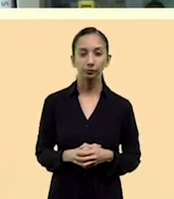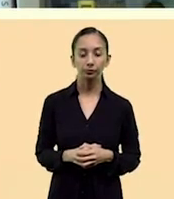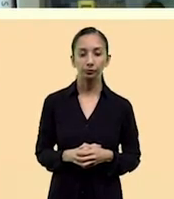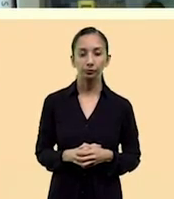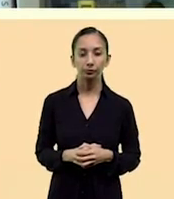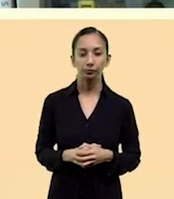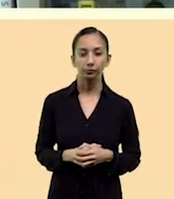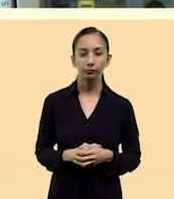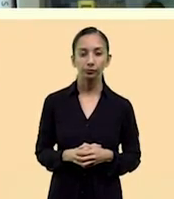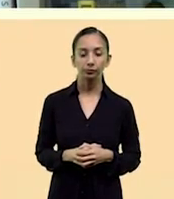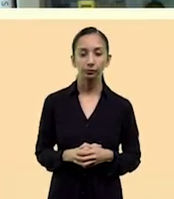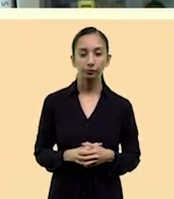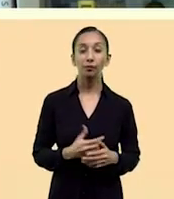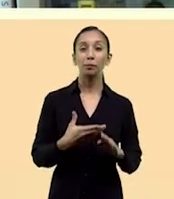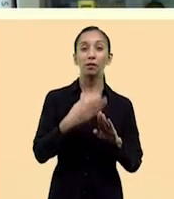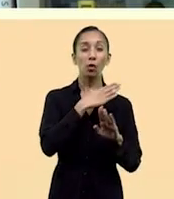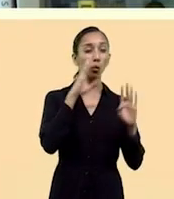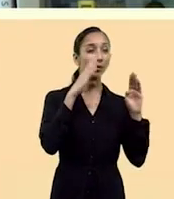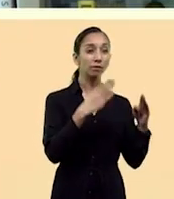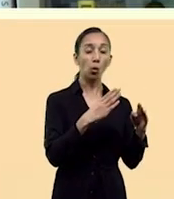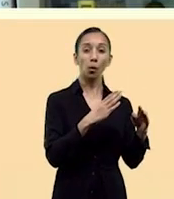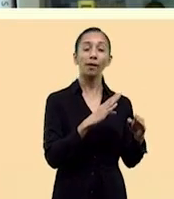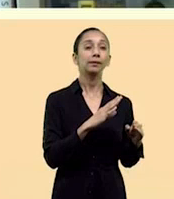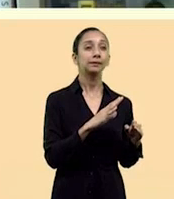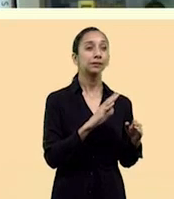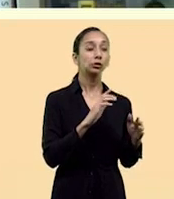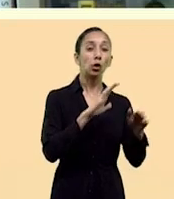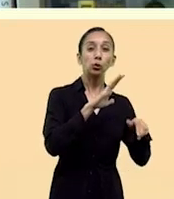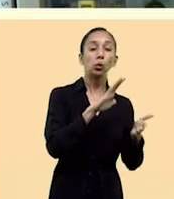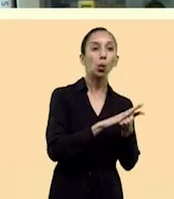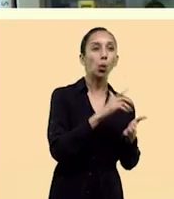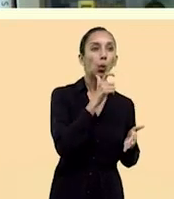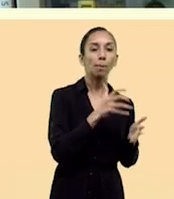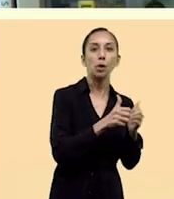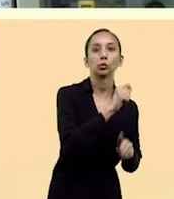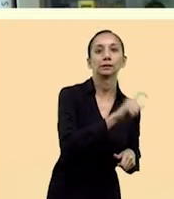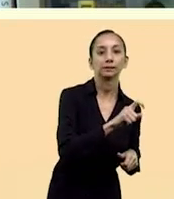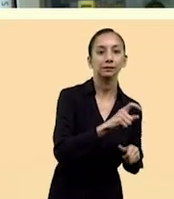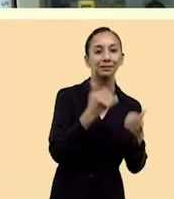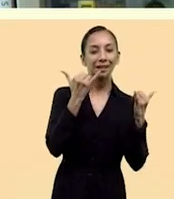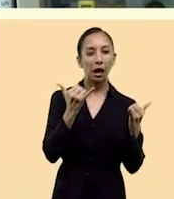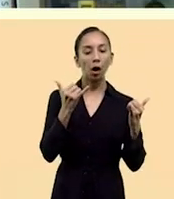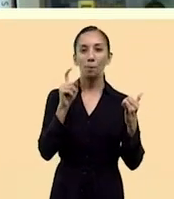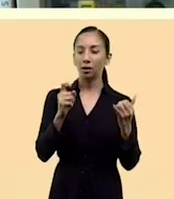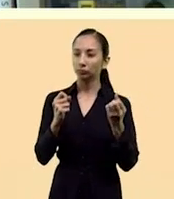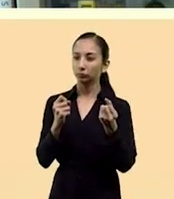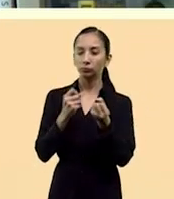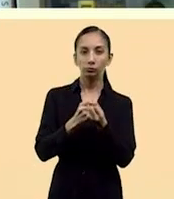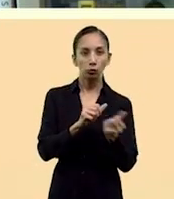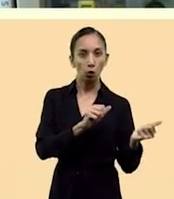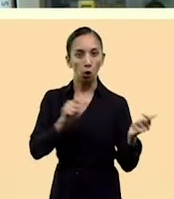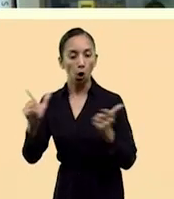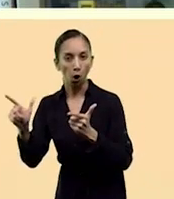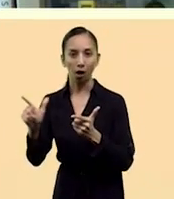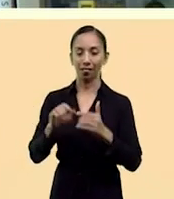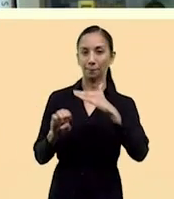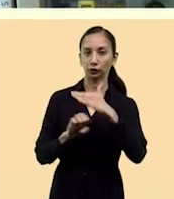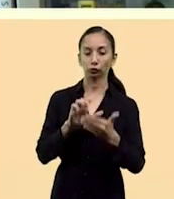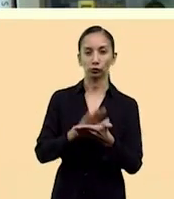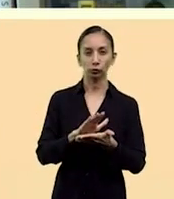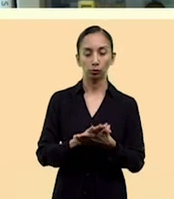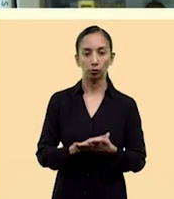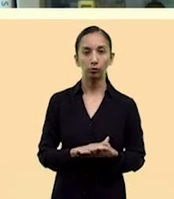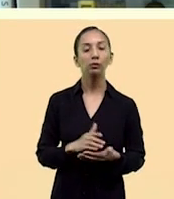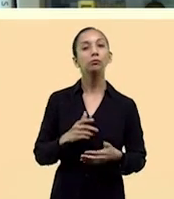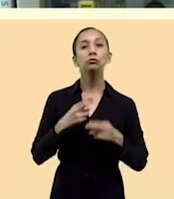current situation, we need to extend that effort to all elementary school students. Call it a primary promise, if you will. A